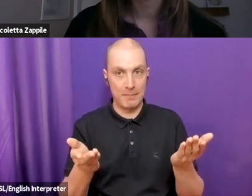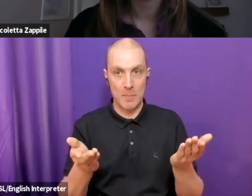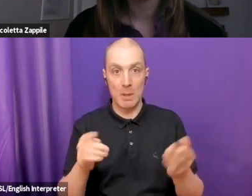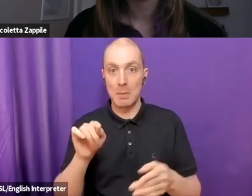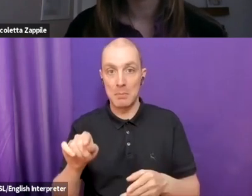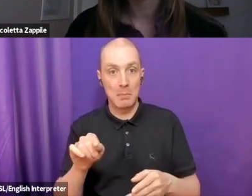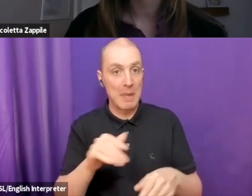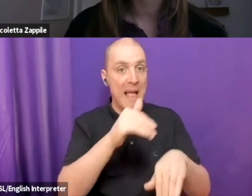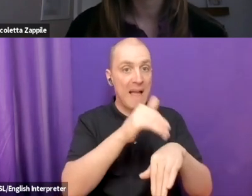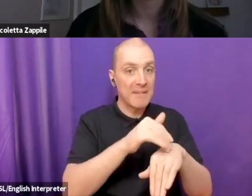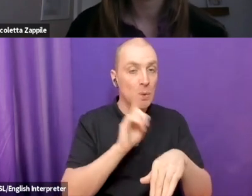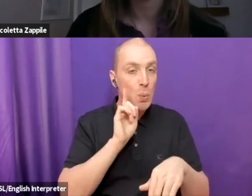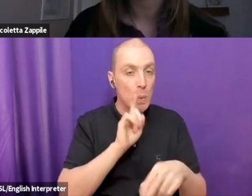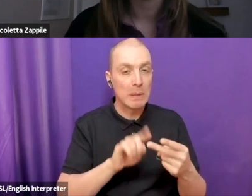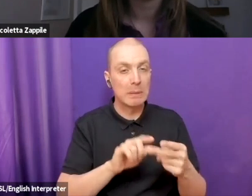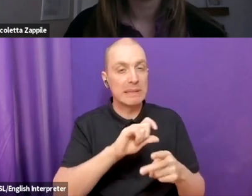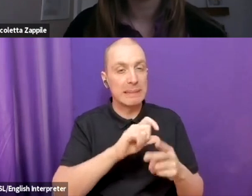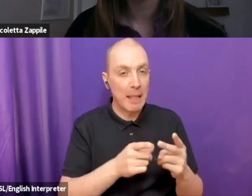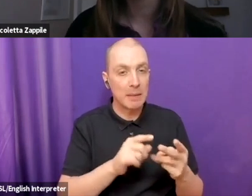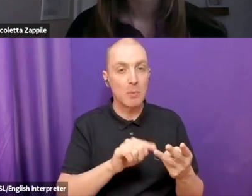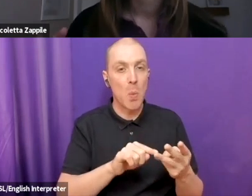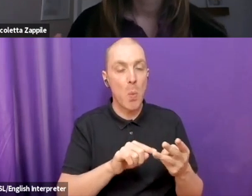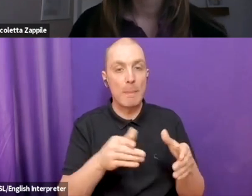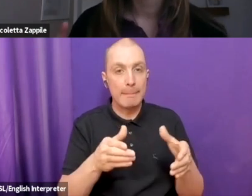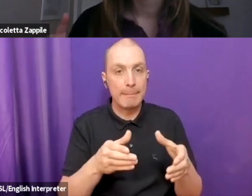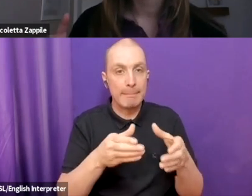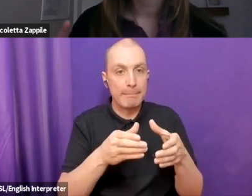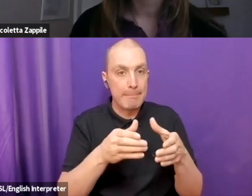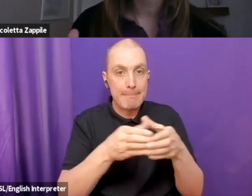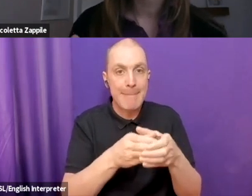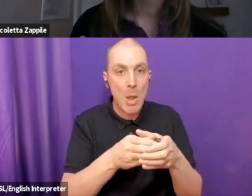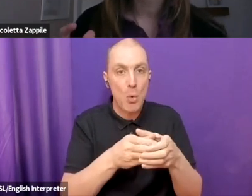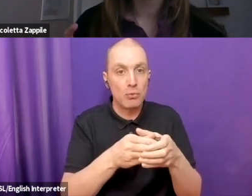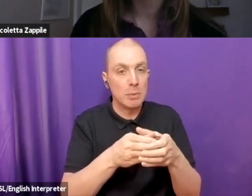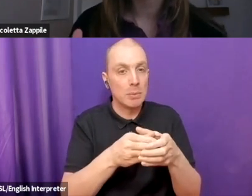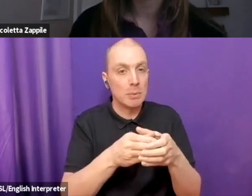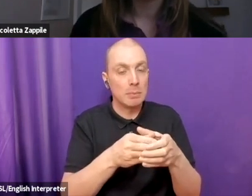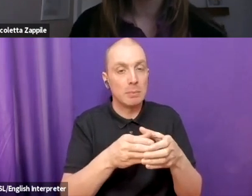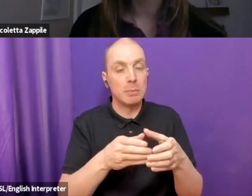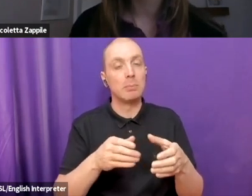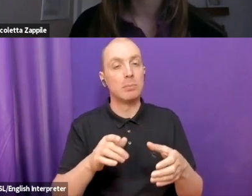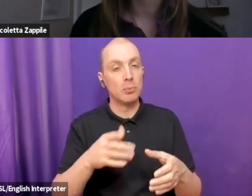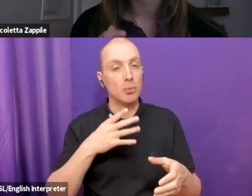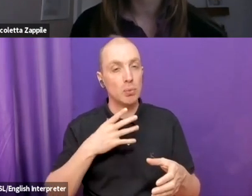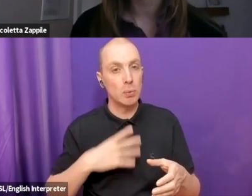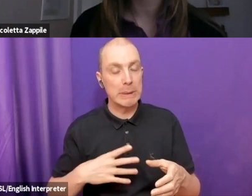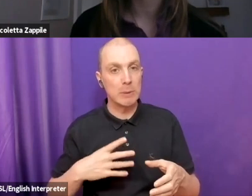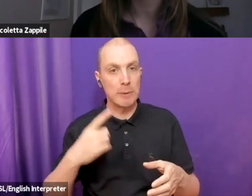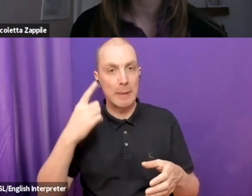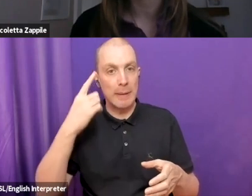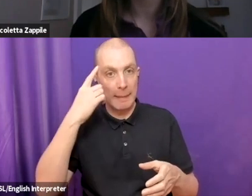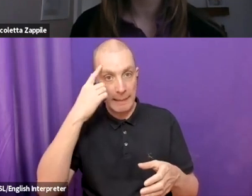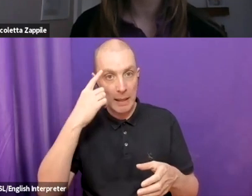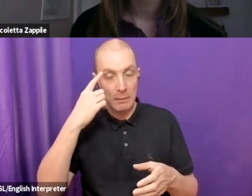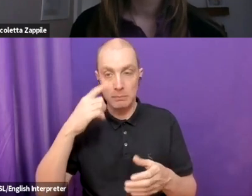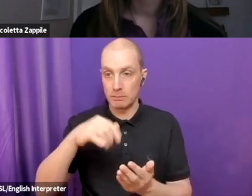a person with disabilities or any type of minority group. So it's extremely important to have that reflex, and it's extremely important